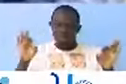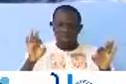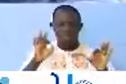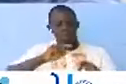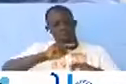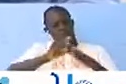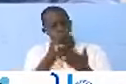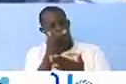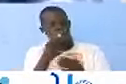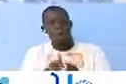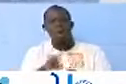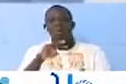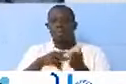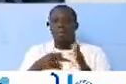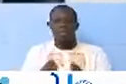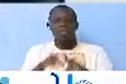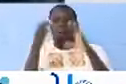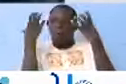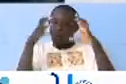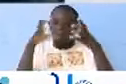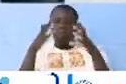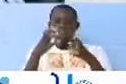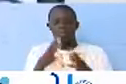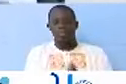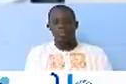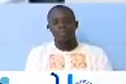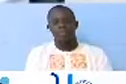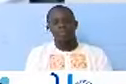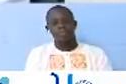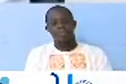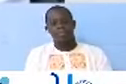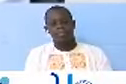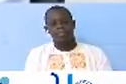Diabeji, whether it is going to be troublesome, Asabu,